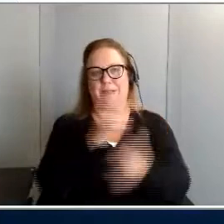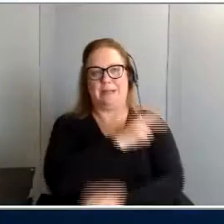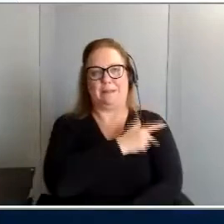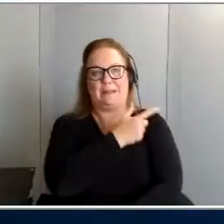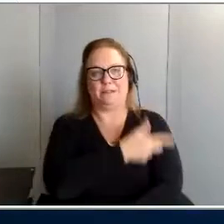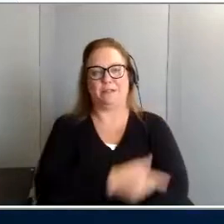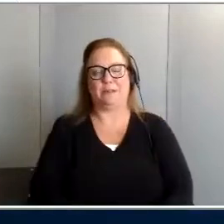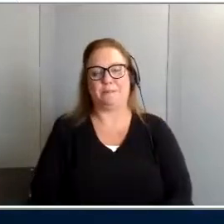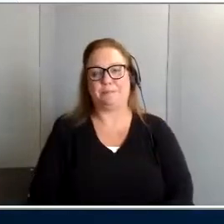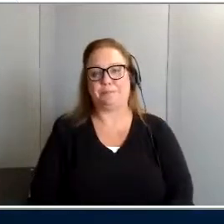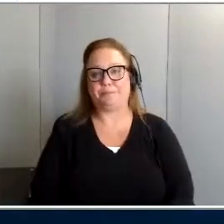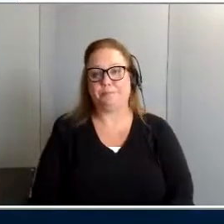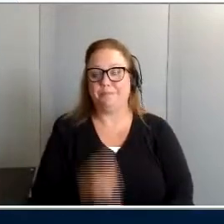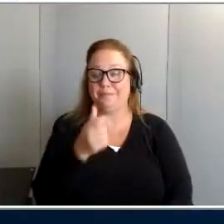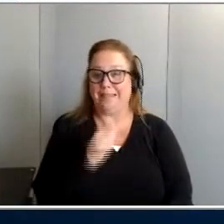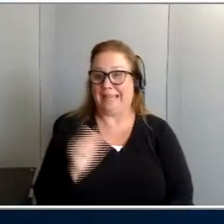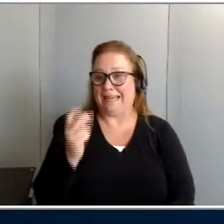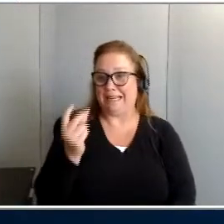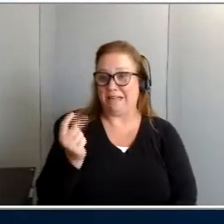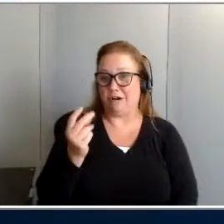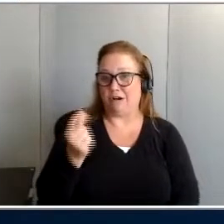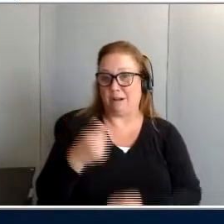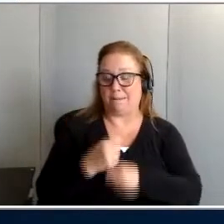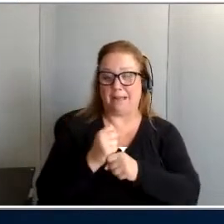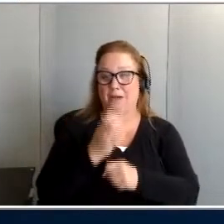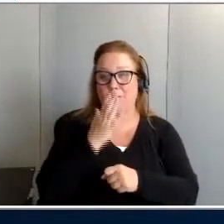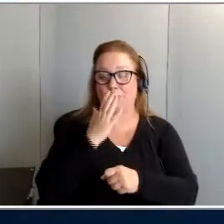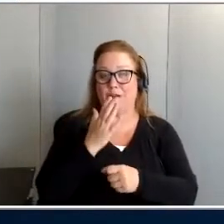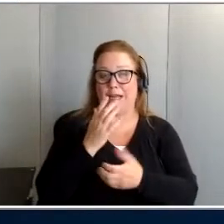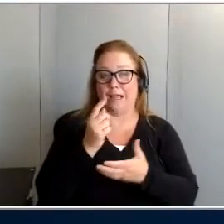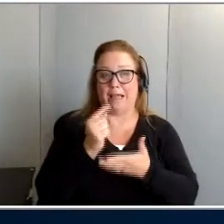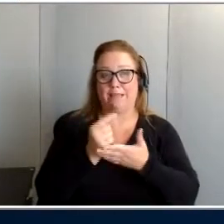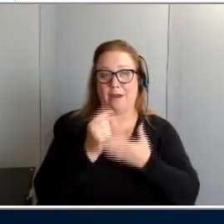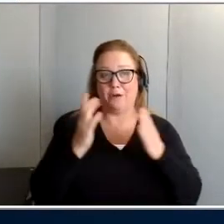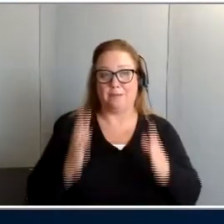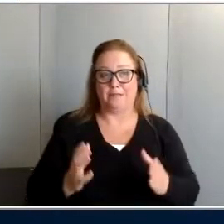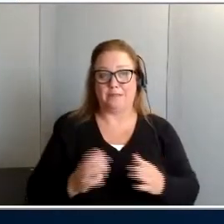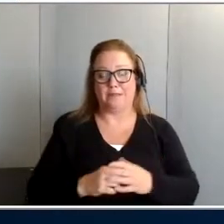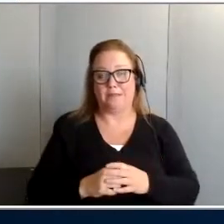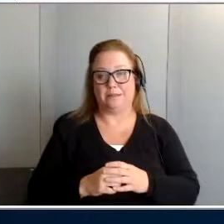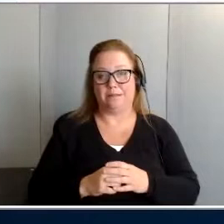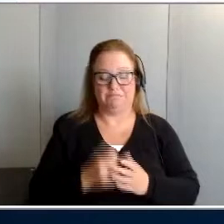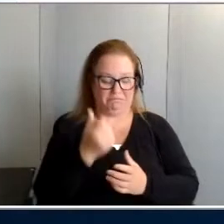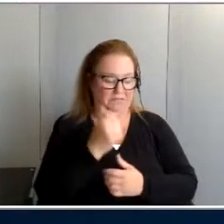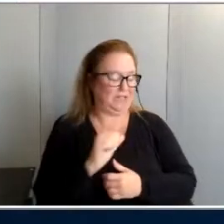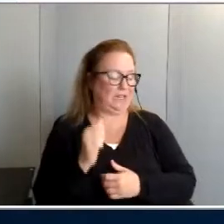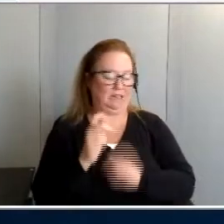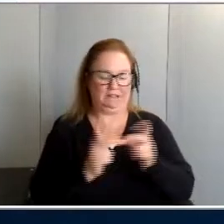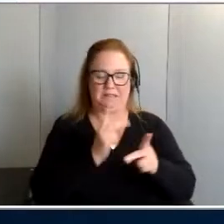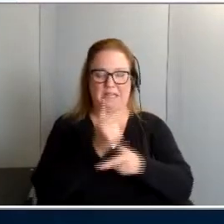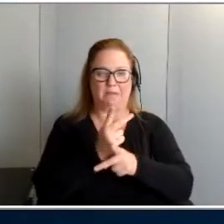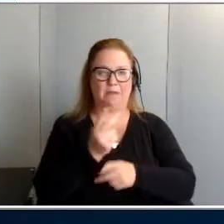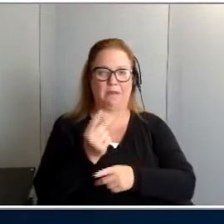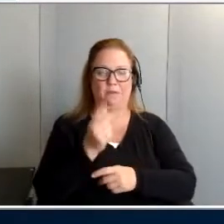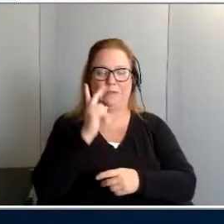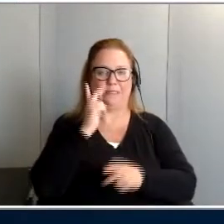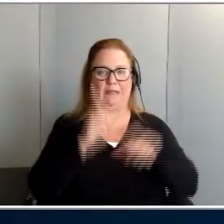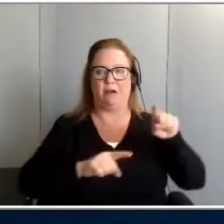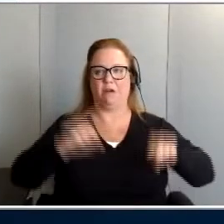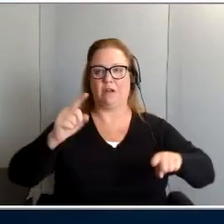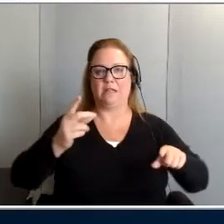any dog make a good pet therapist? Really? There's any dog. Yep. We see all kinds. Yeah, we